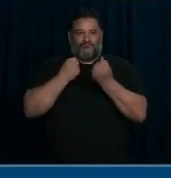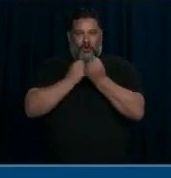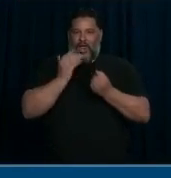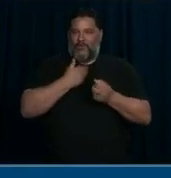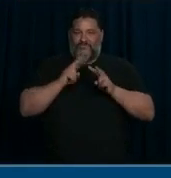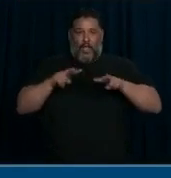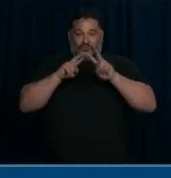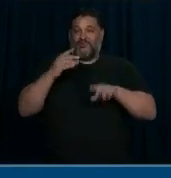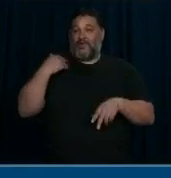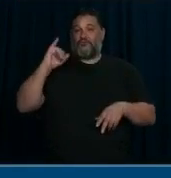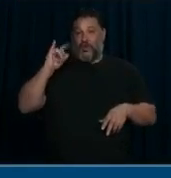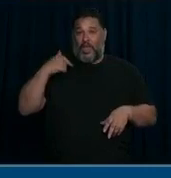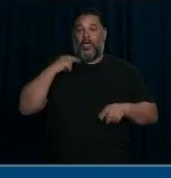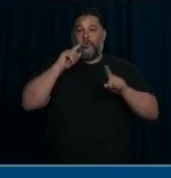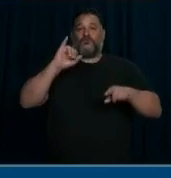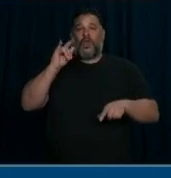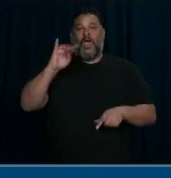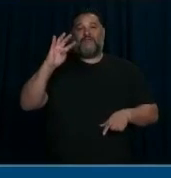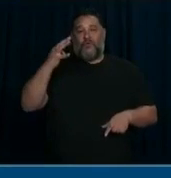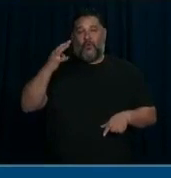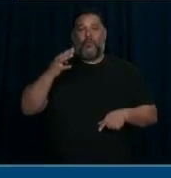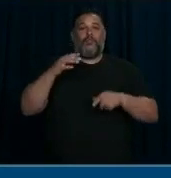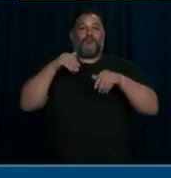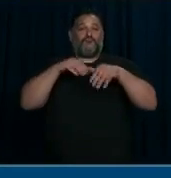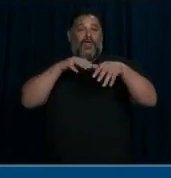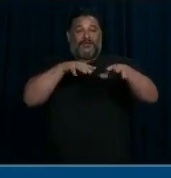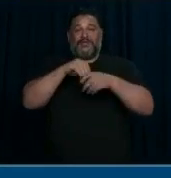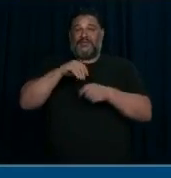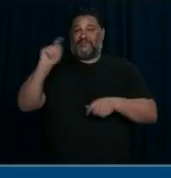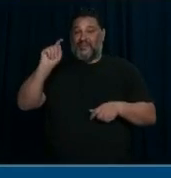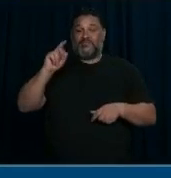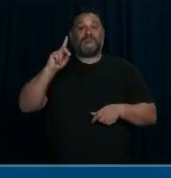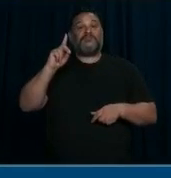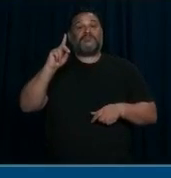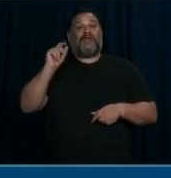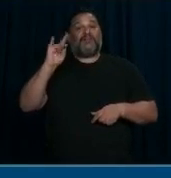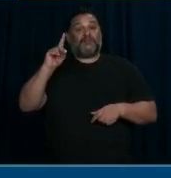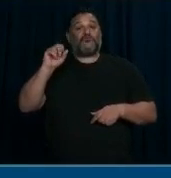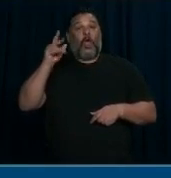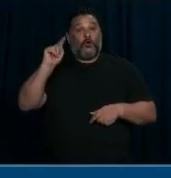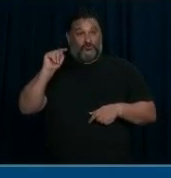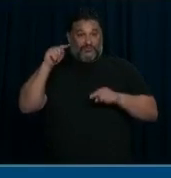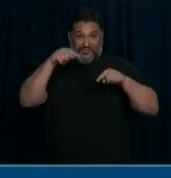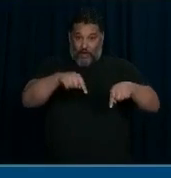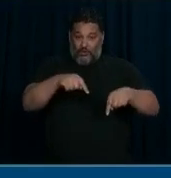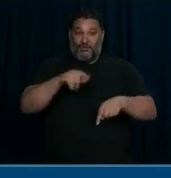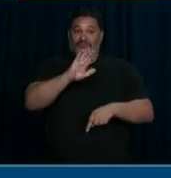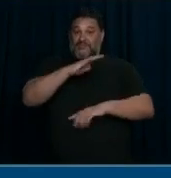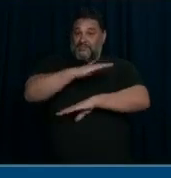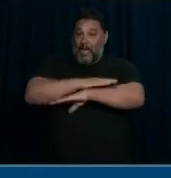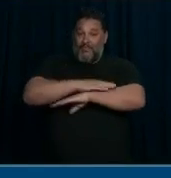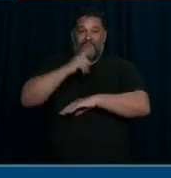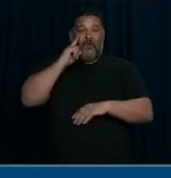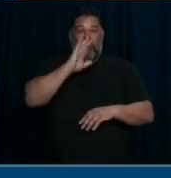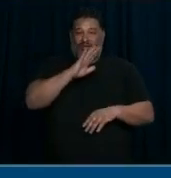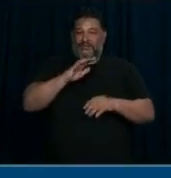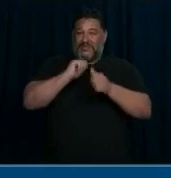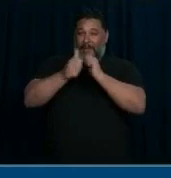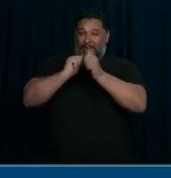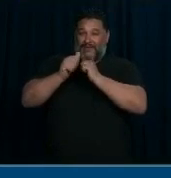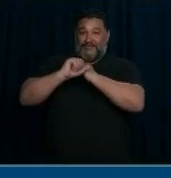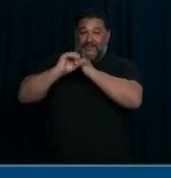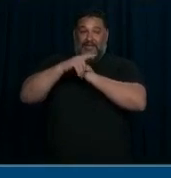was at a July 4th parade in Phoenix. David Schweikert was there. At his table, for his campaign, he